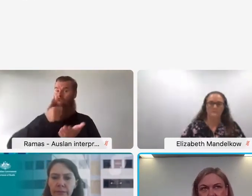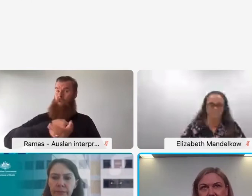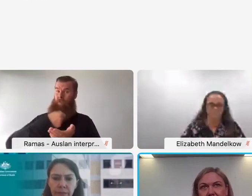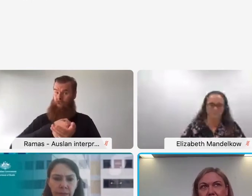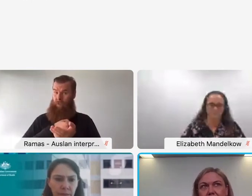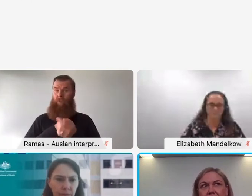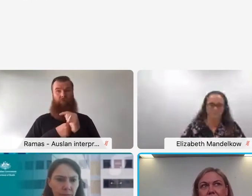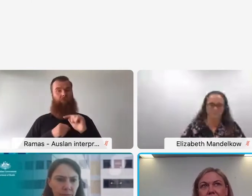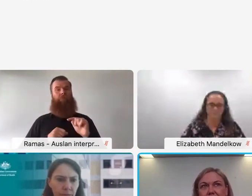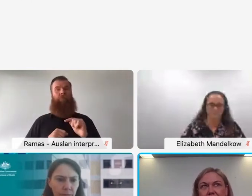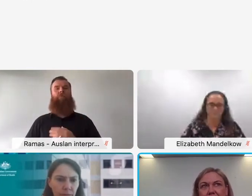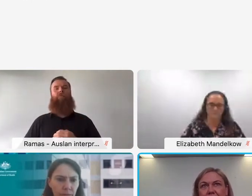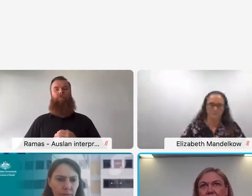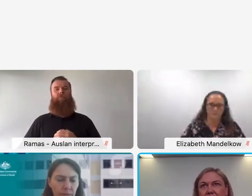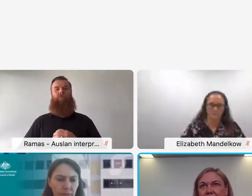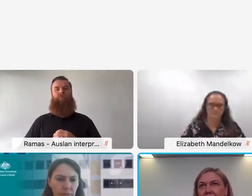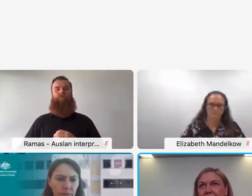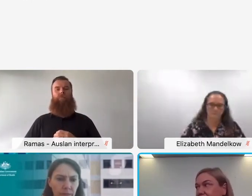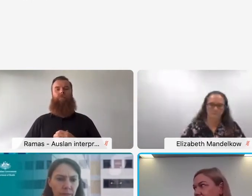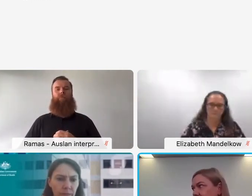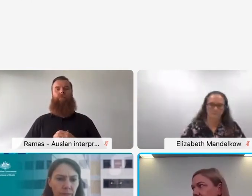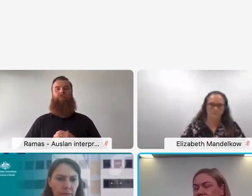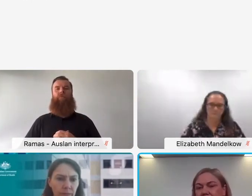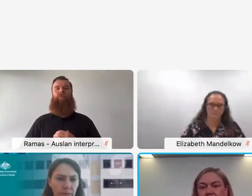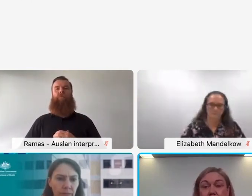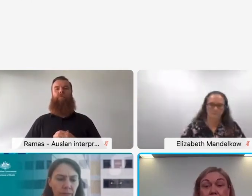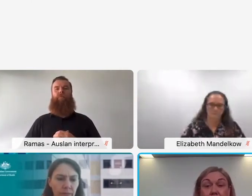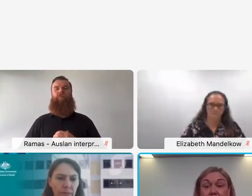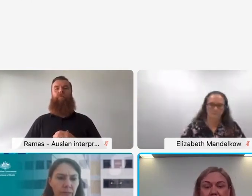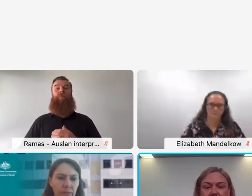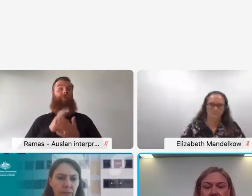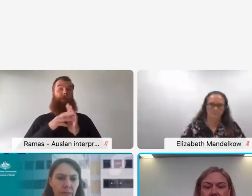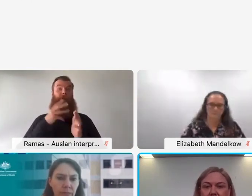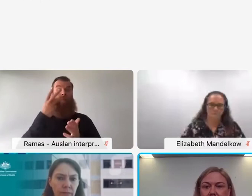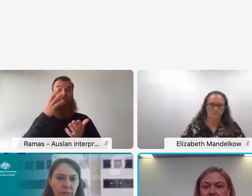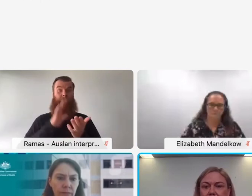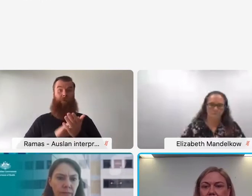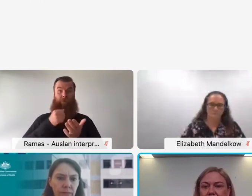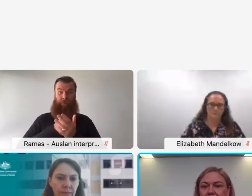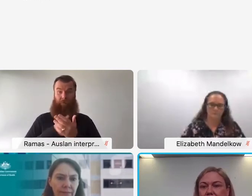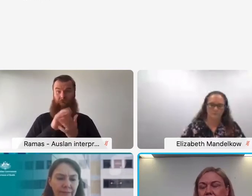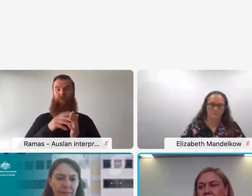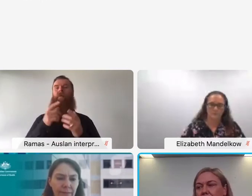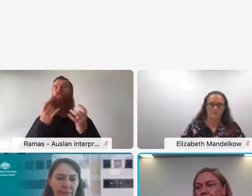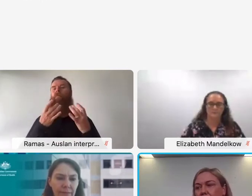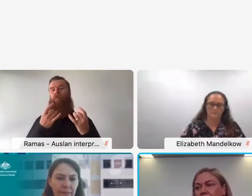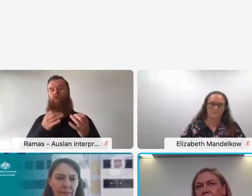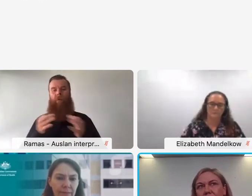If that's the case, then there needs to be a plan for what's going to happen after the 3 months. Majority of our